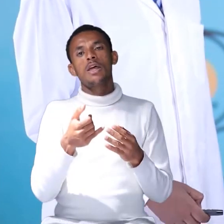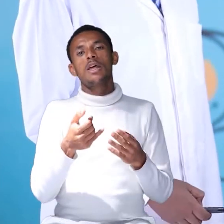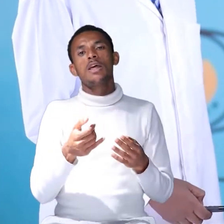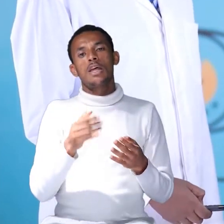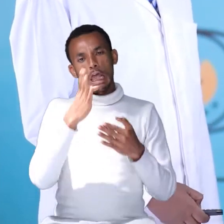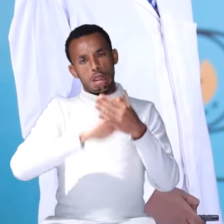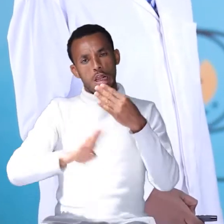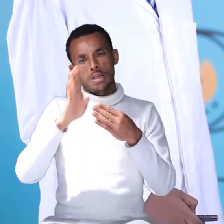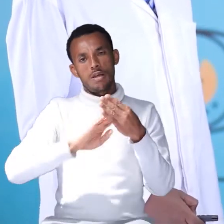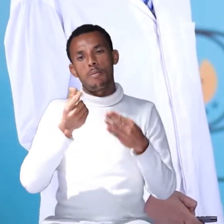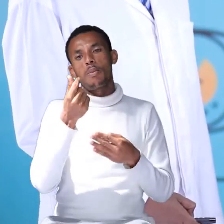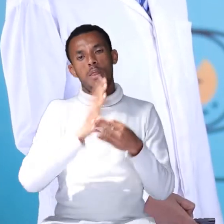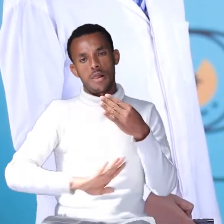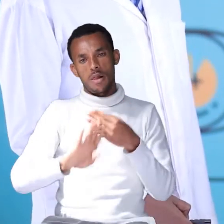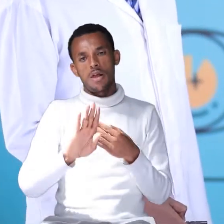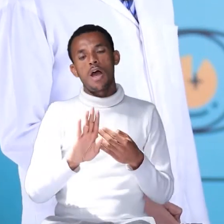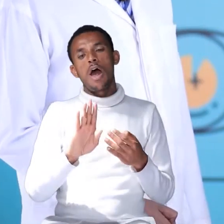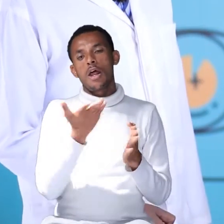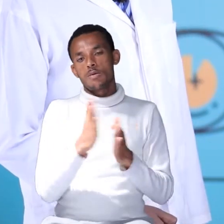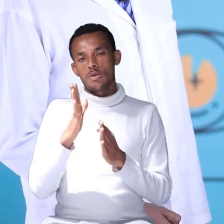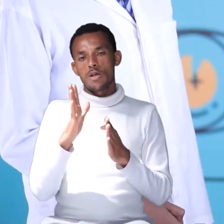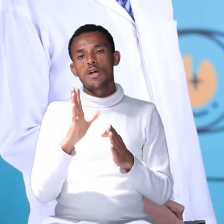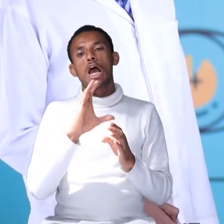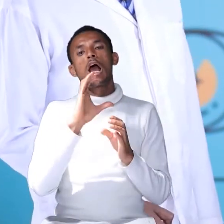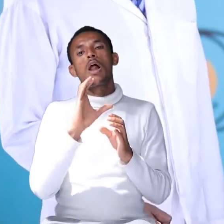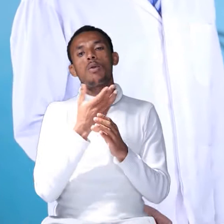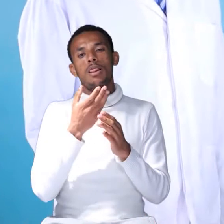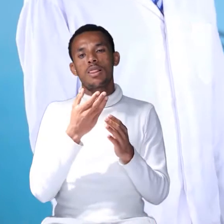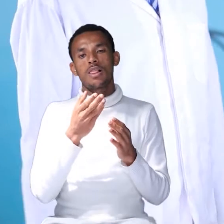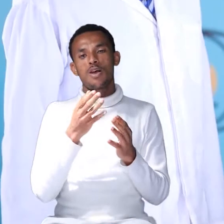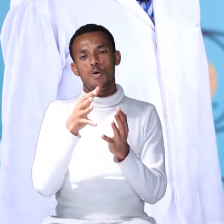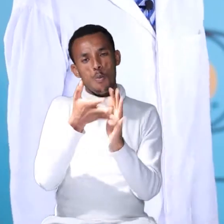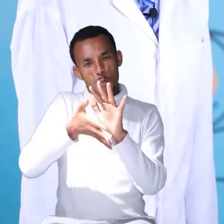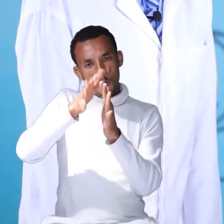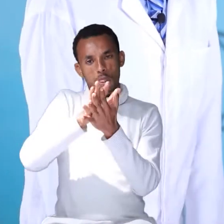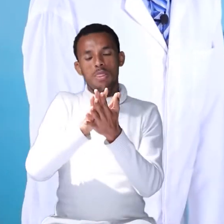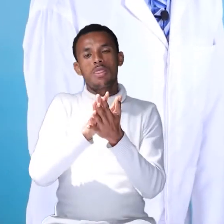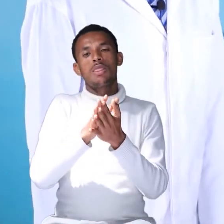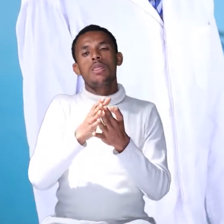arrangement. Calculate compound interest of a certain